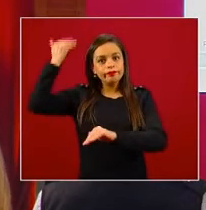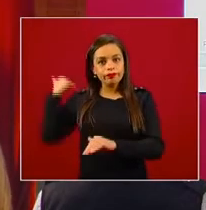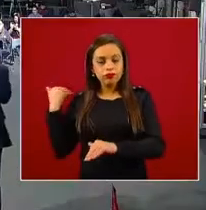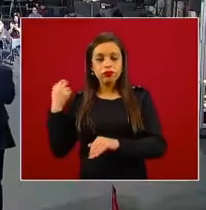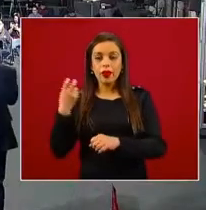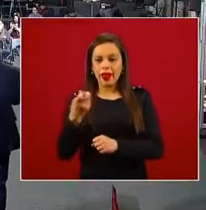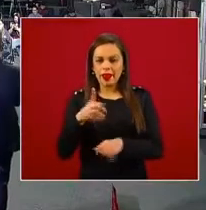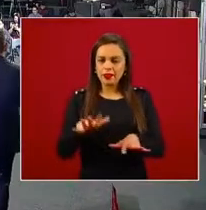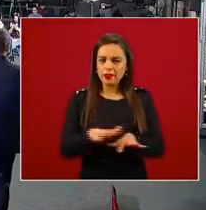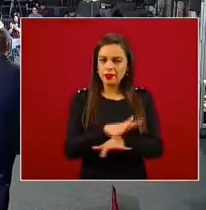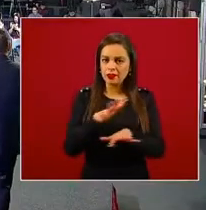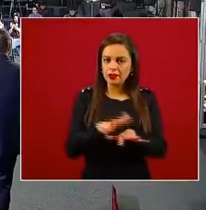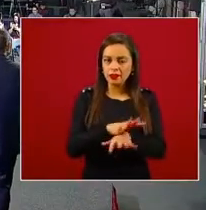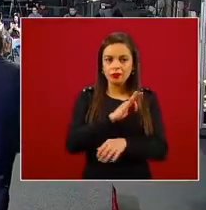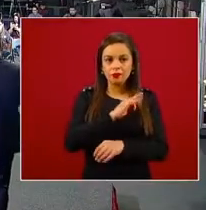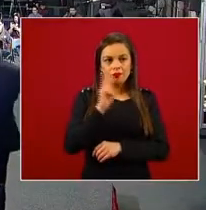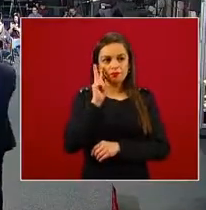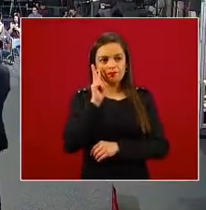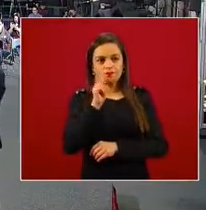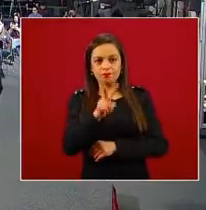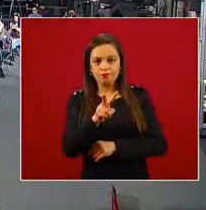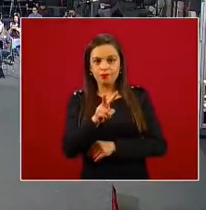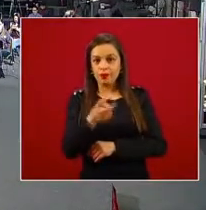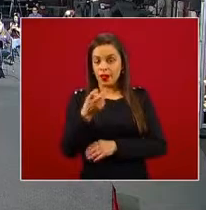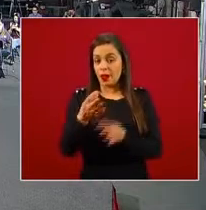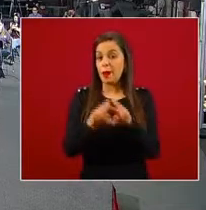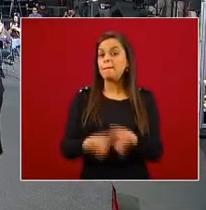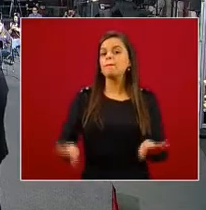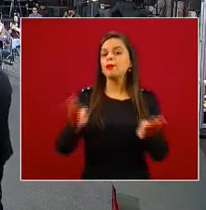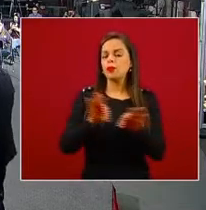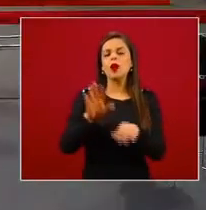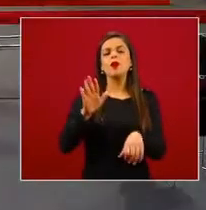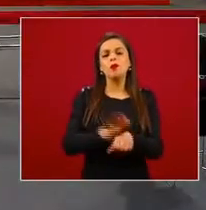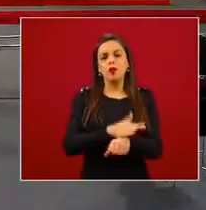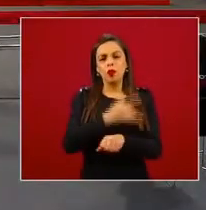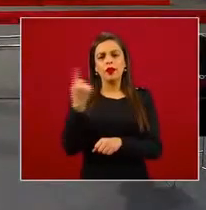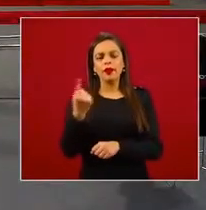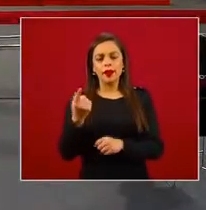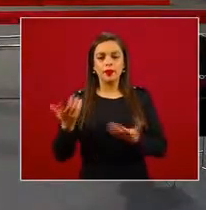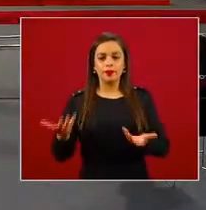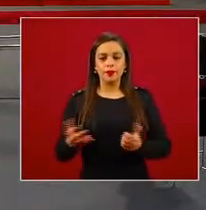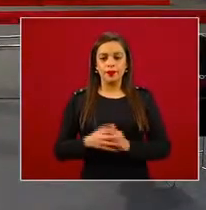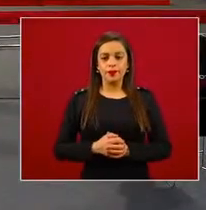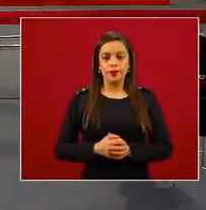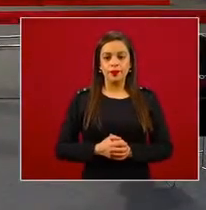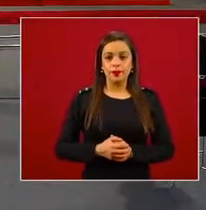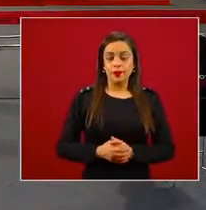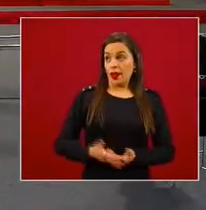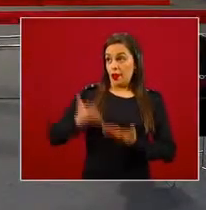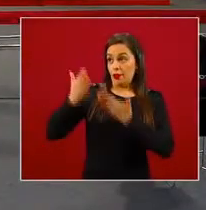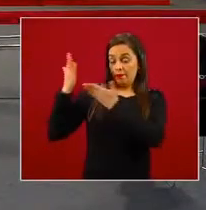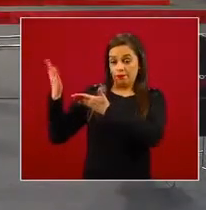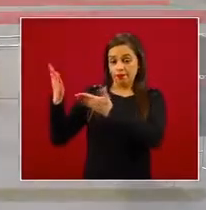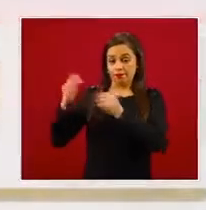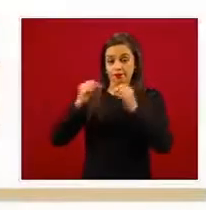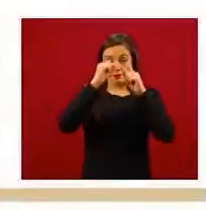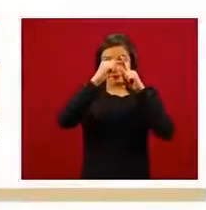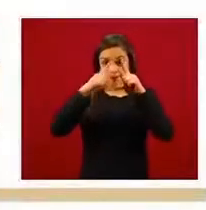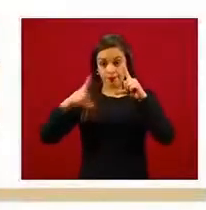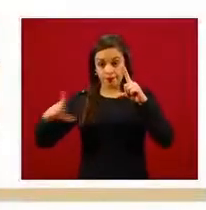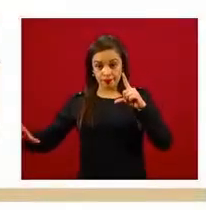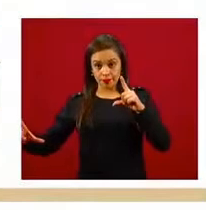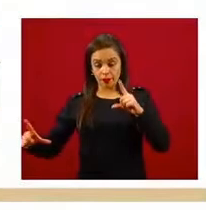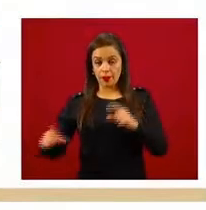of Y next nos week parece and what has importante changed. porque lo que And podemos we find that observar en la important because what we can see gráfica in es this cómo chart el estado